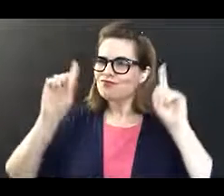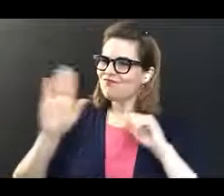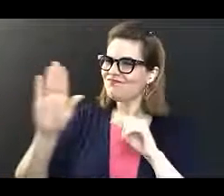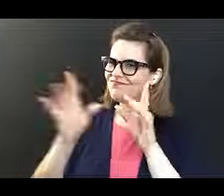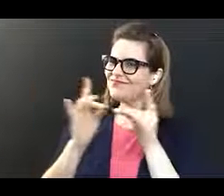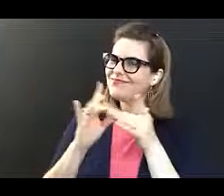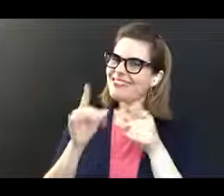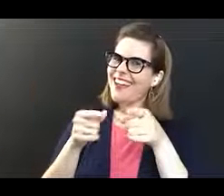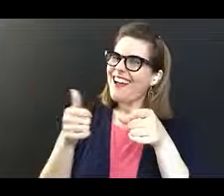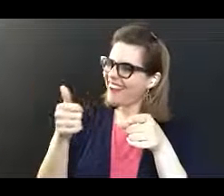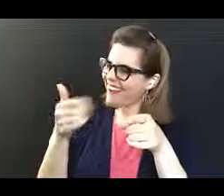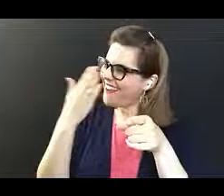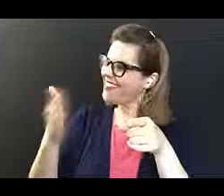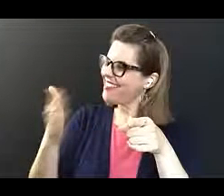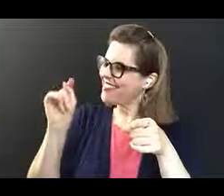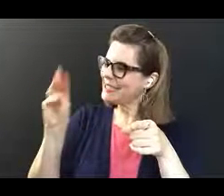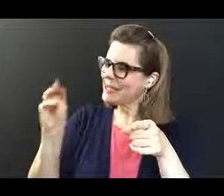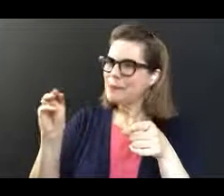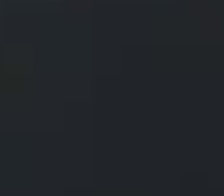Great job, Tim.